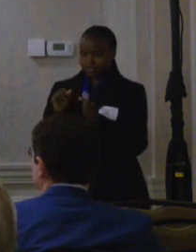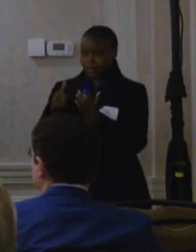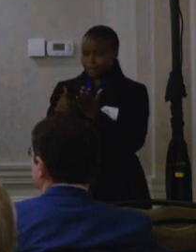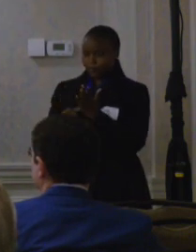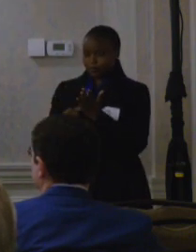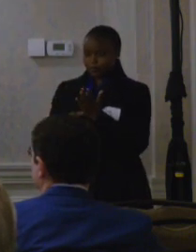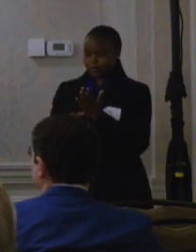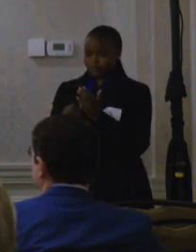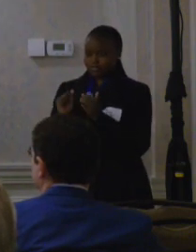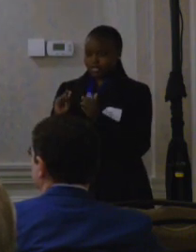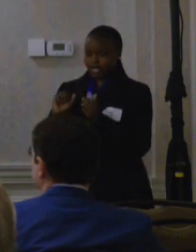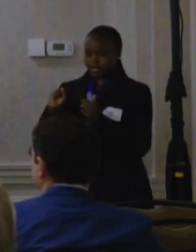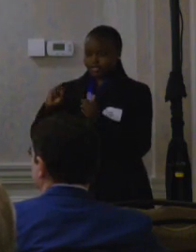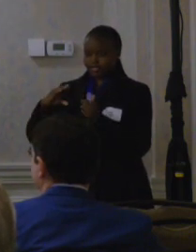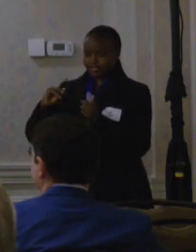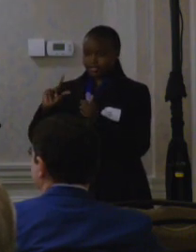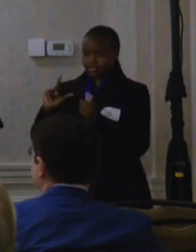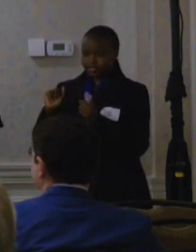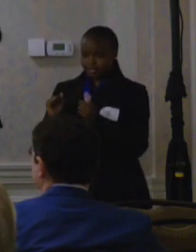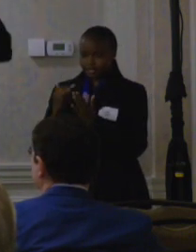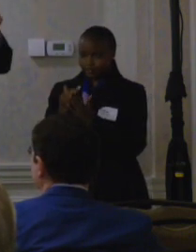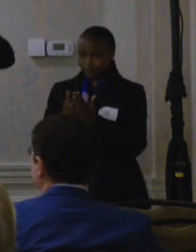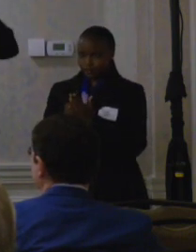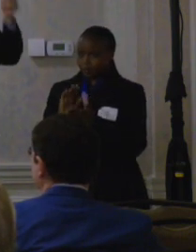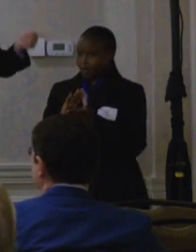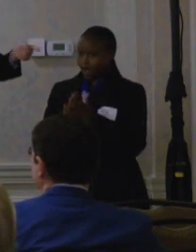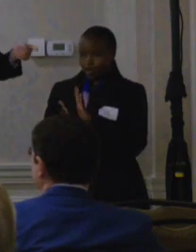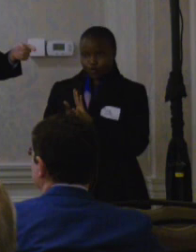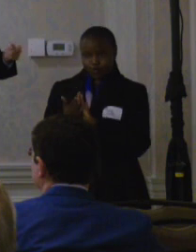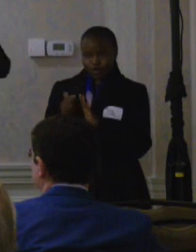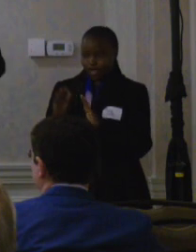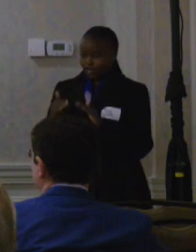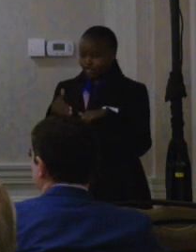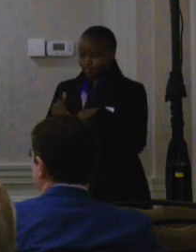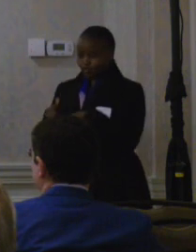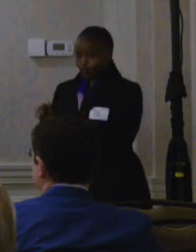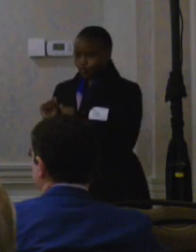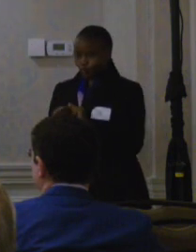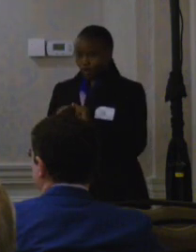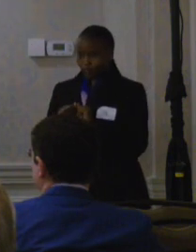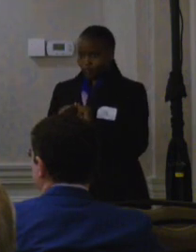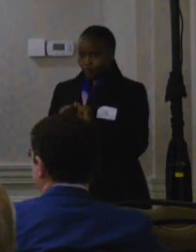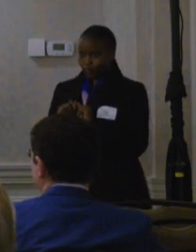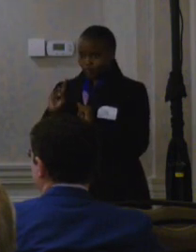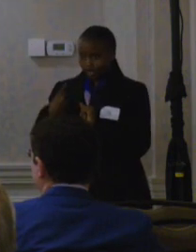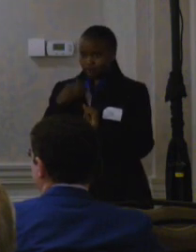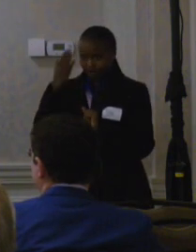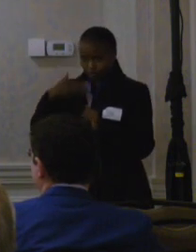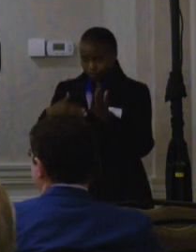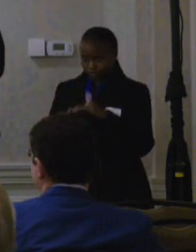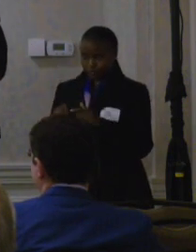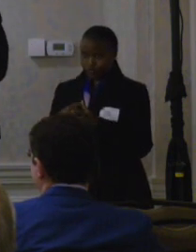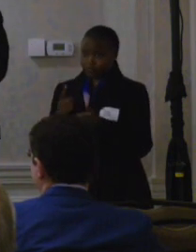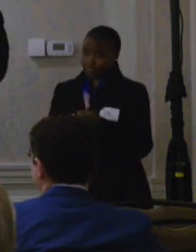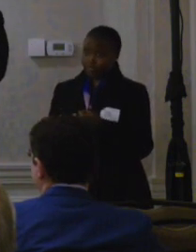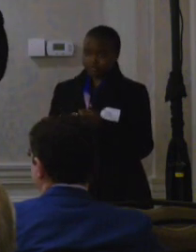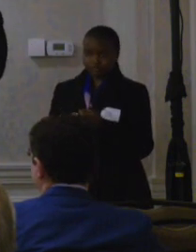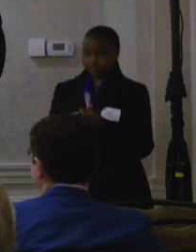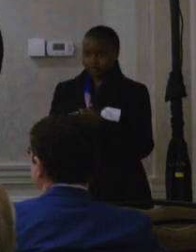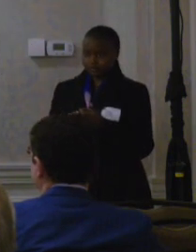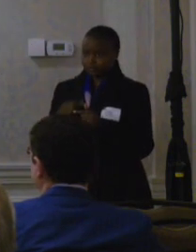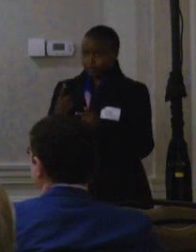that in the at-scale programs, there's very rarely anything to follow it up. So they have an initial face-to-face, but then